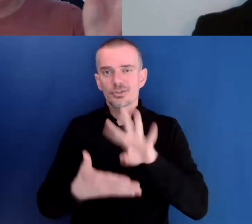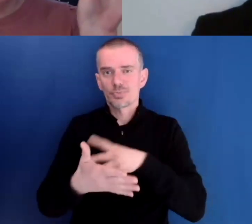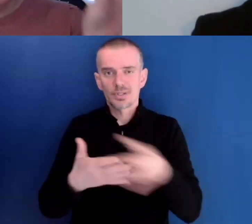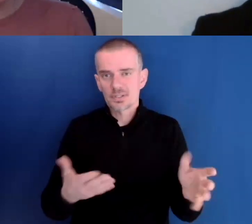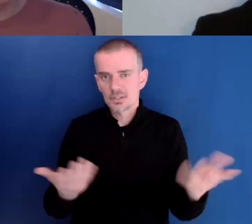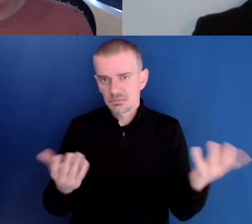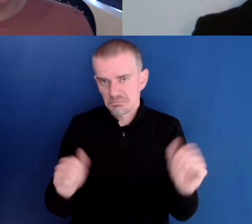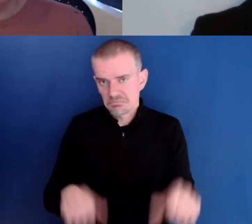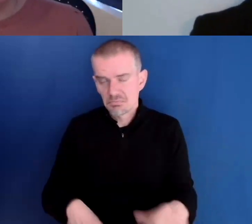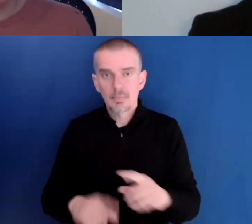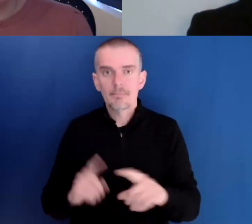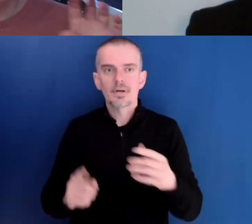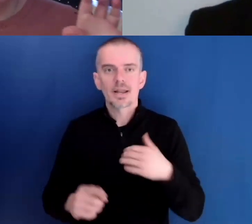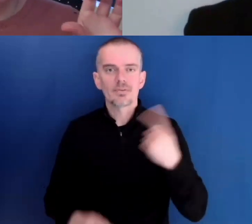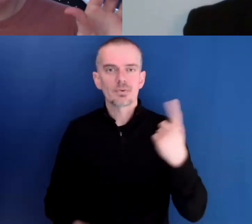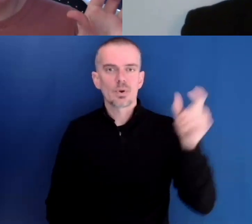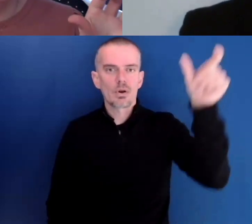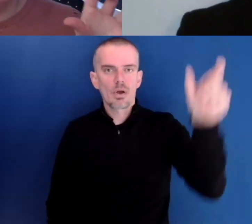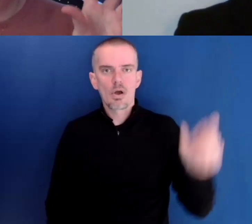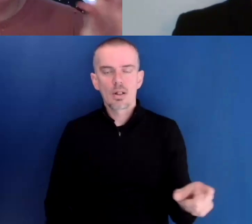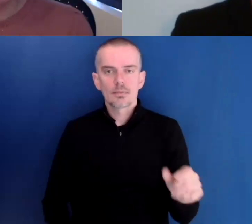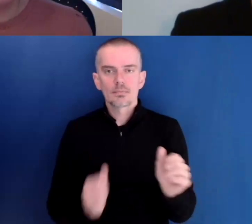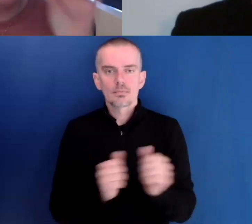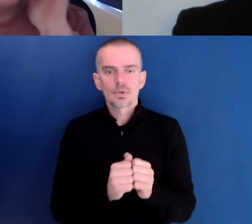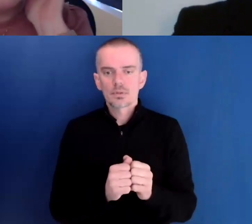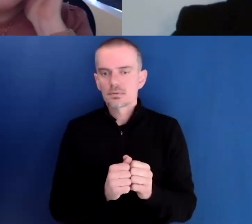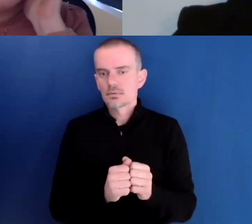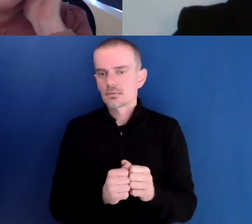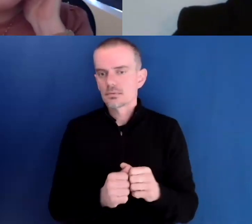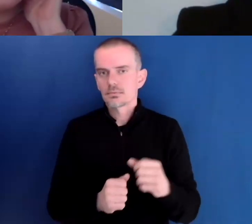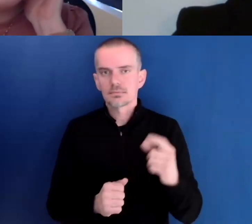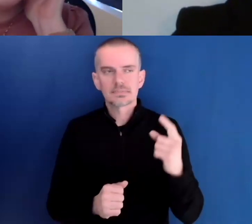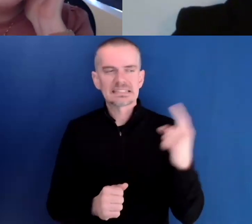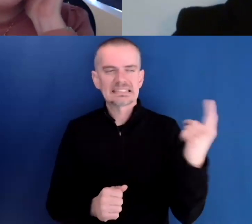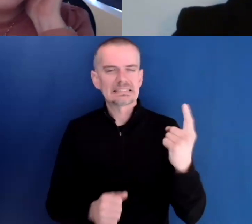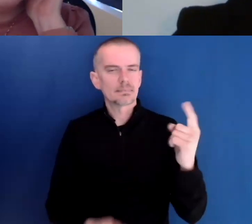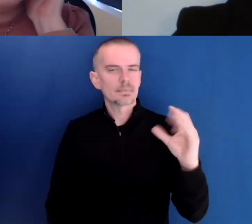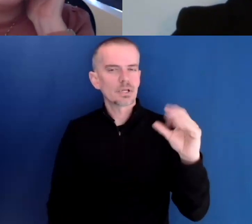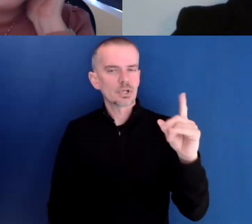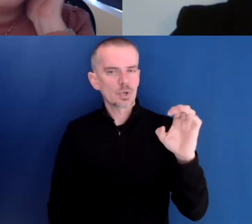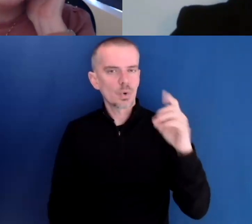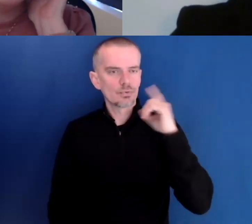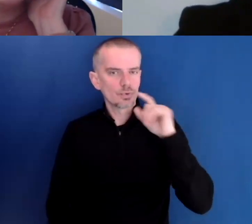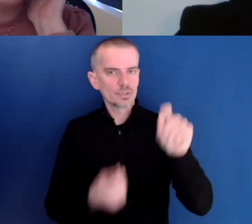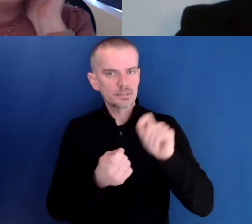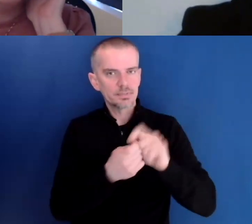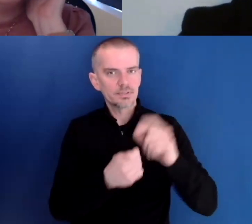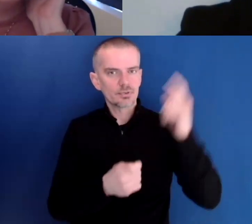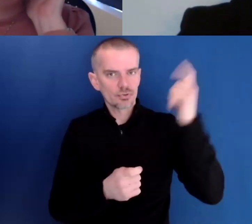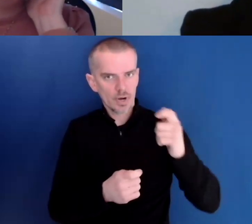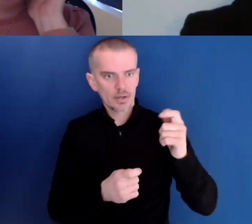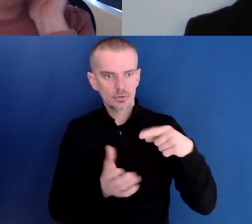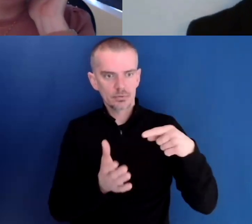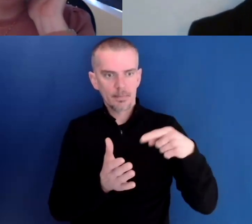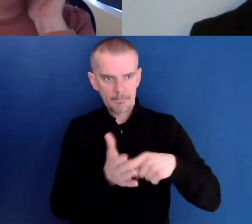a column with some type of code for the specific grant that those hours are being billed